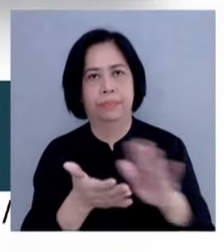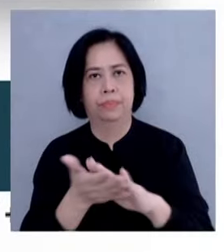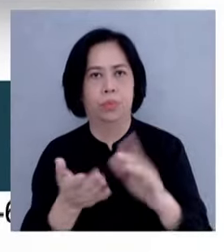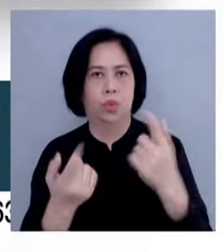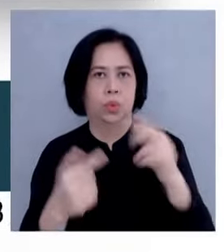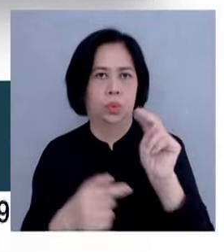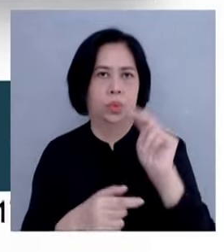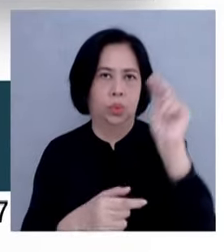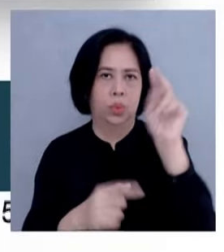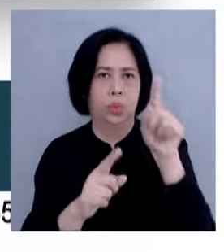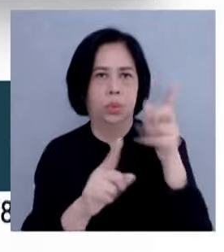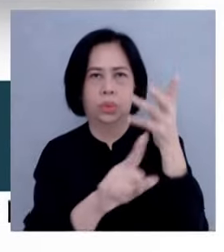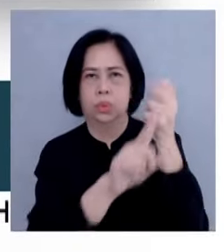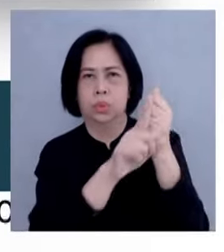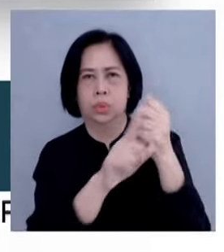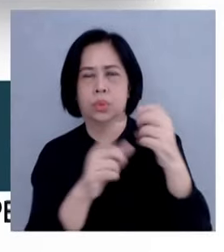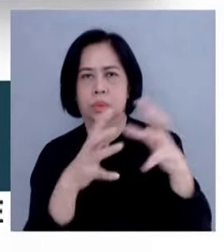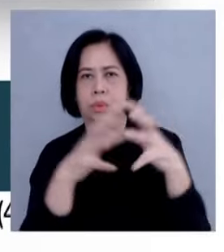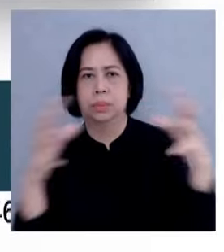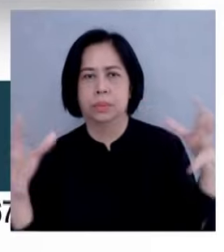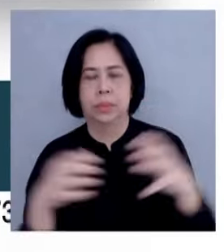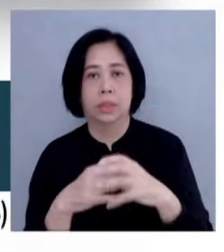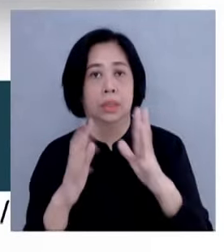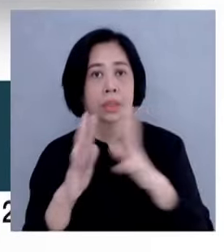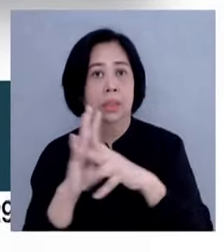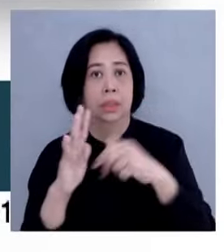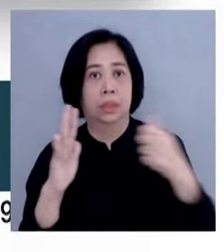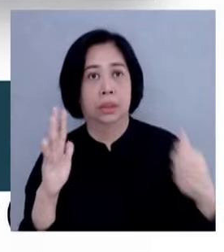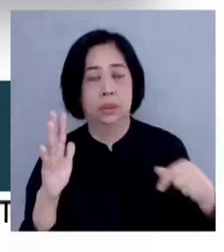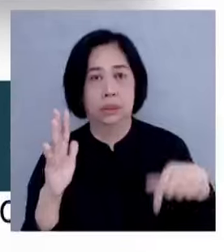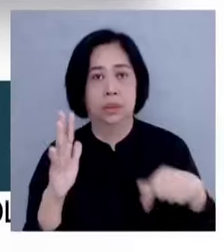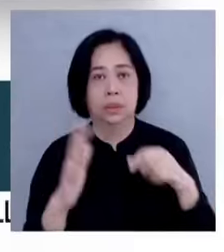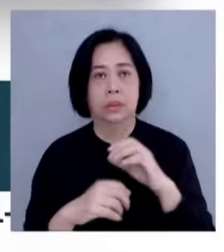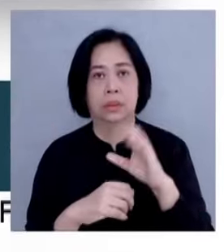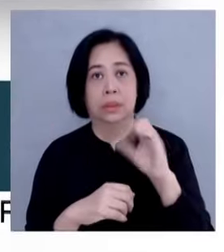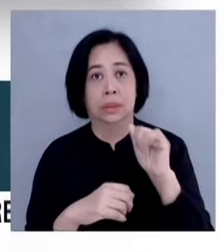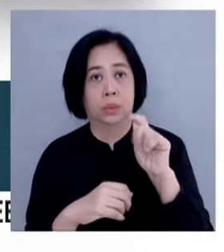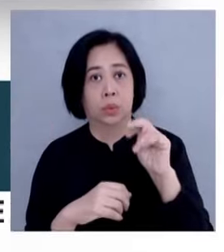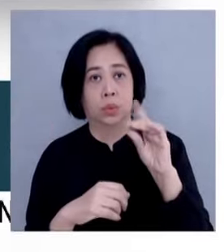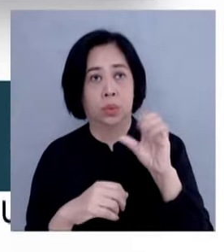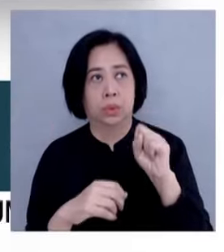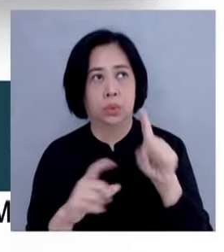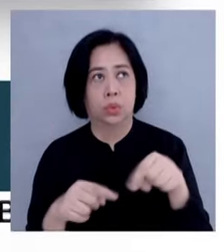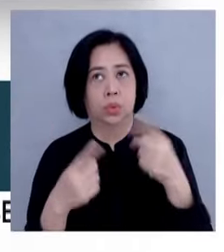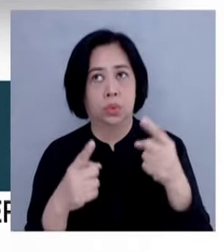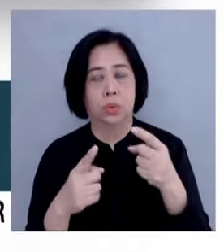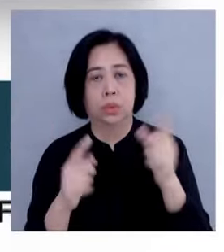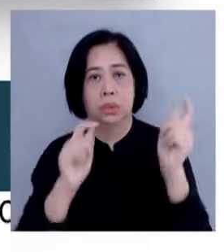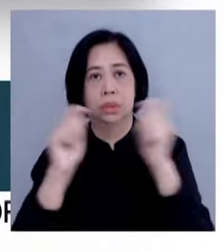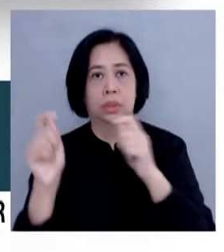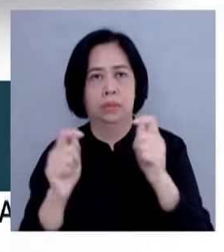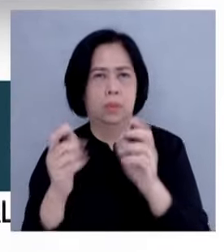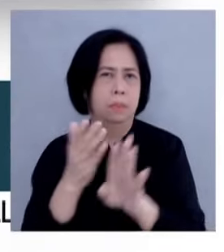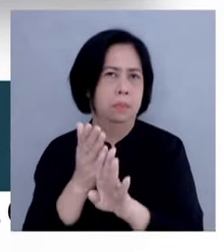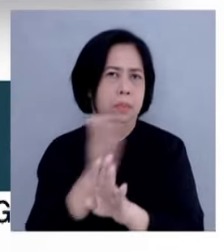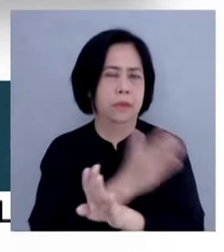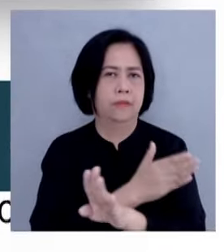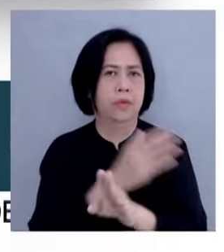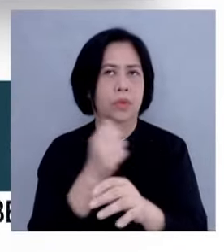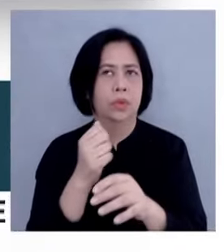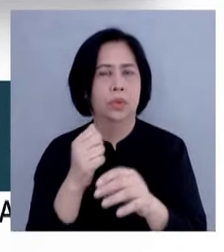doon ang tinamaan na masyado. Ang Catanduanes po, yung during the typhoon, before the typhoon, ang